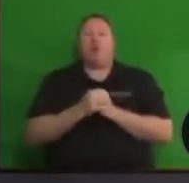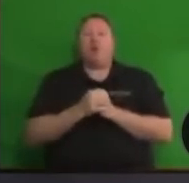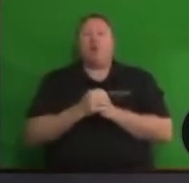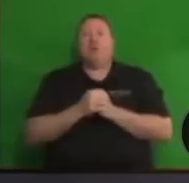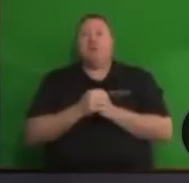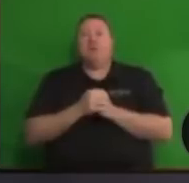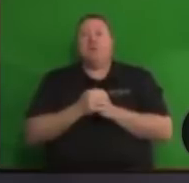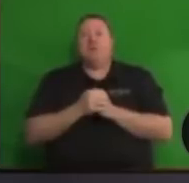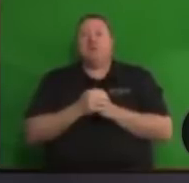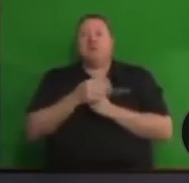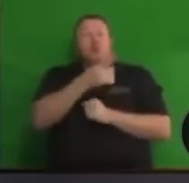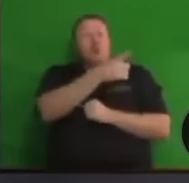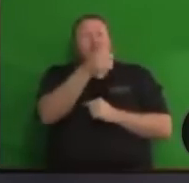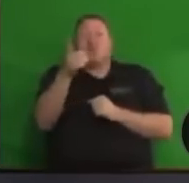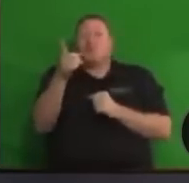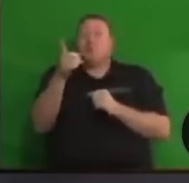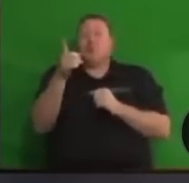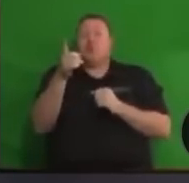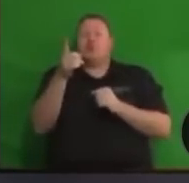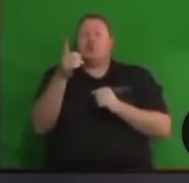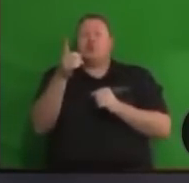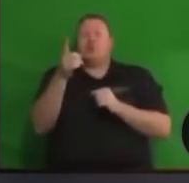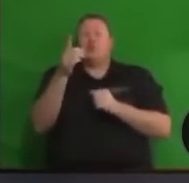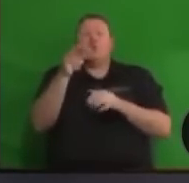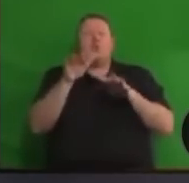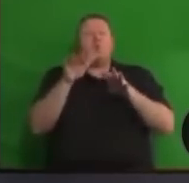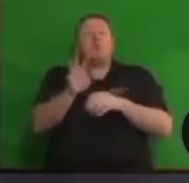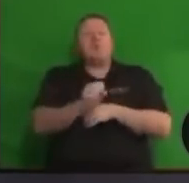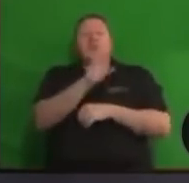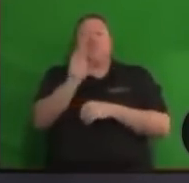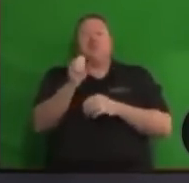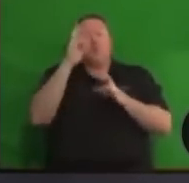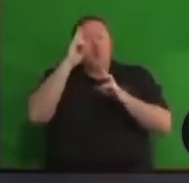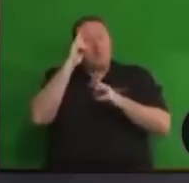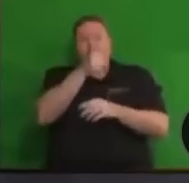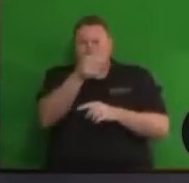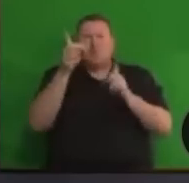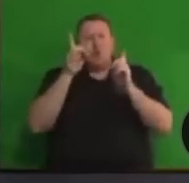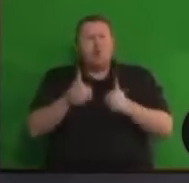fellow citizens of South Africa, remember that you deserve better.